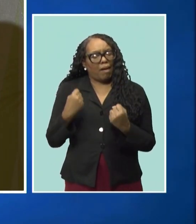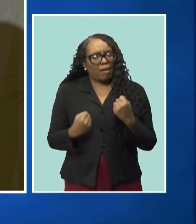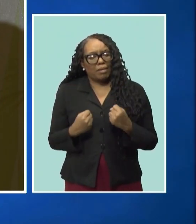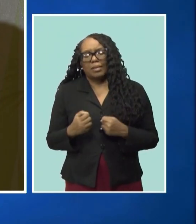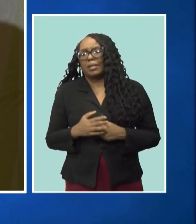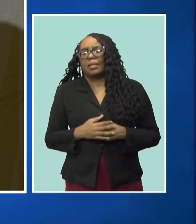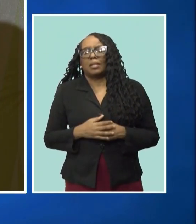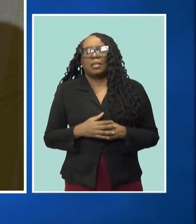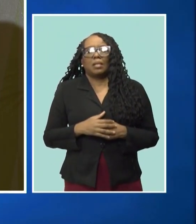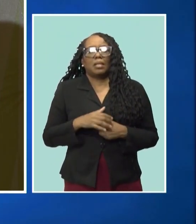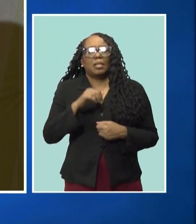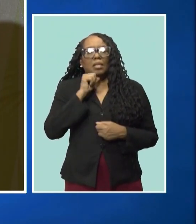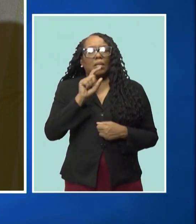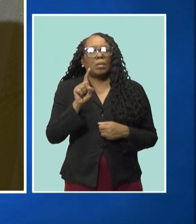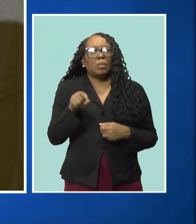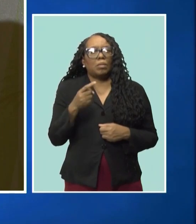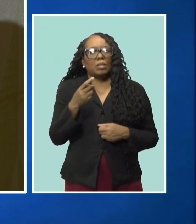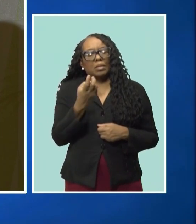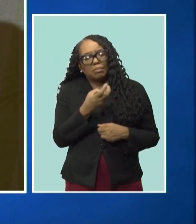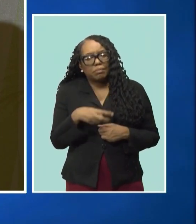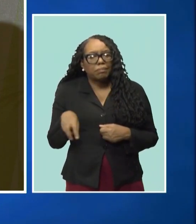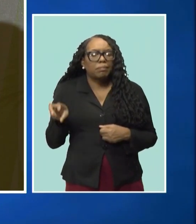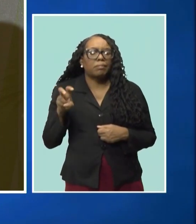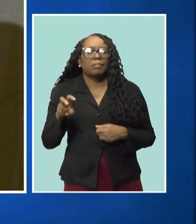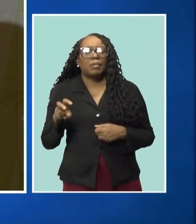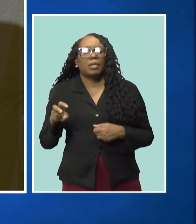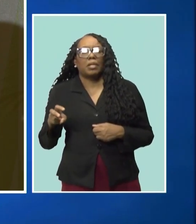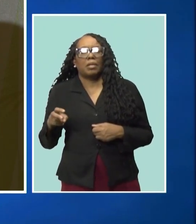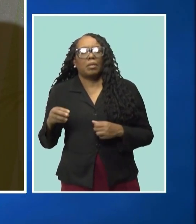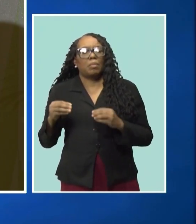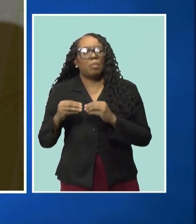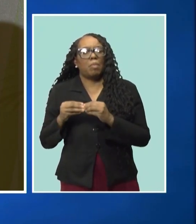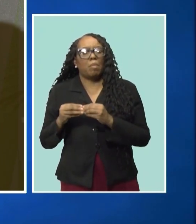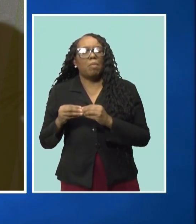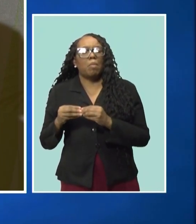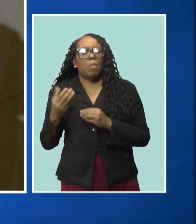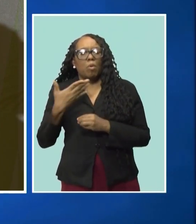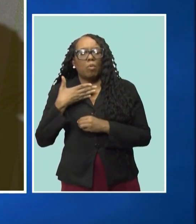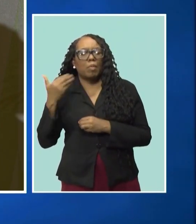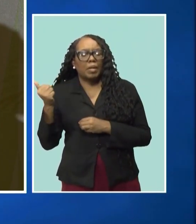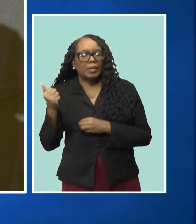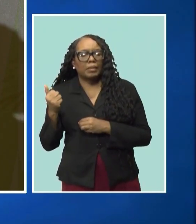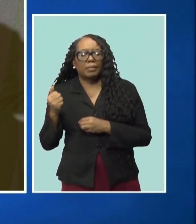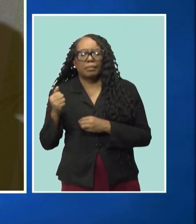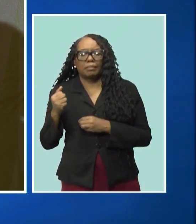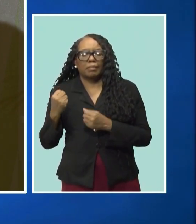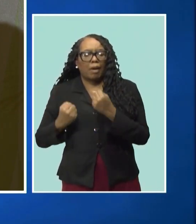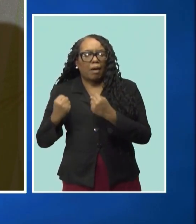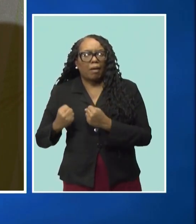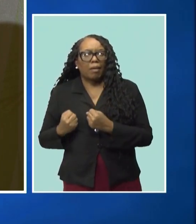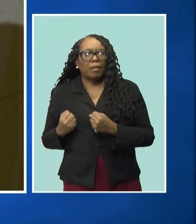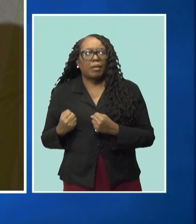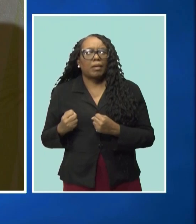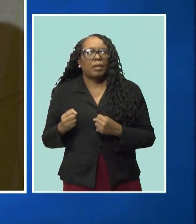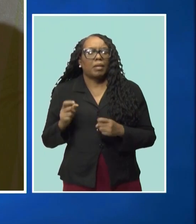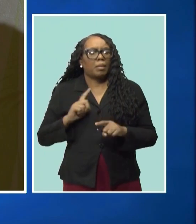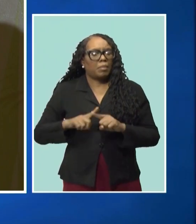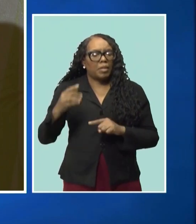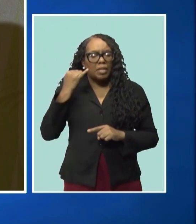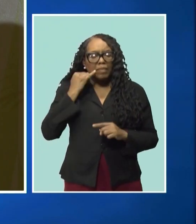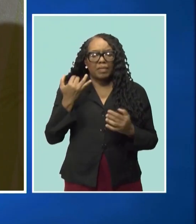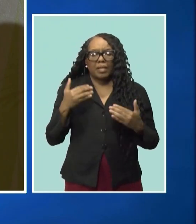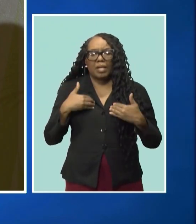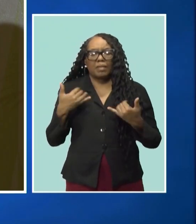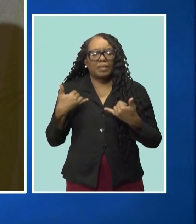replacing a gas guzzler with something that's cleaner and quieter, but we still have the same congestion, we